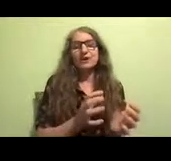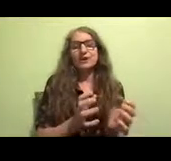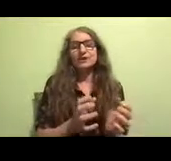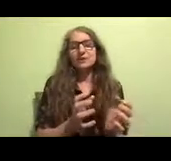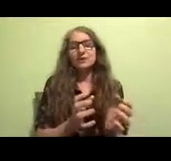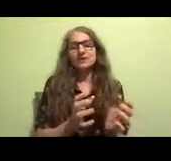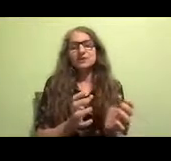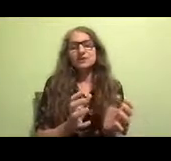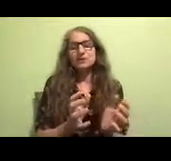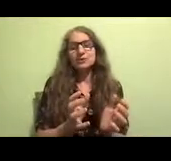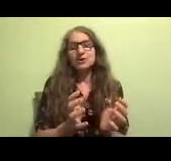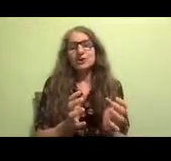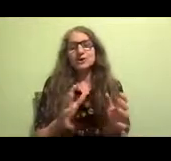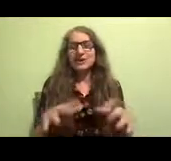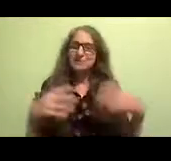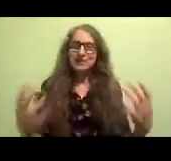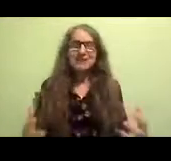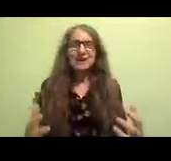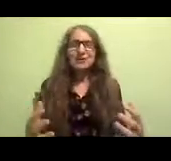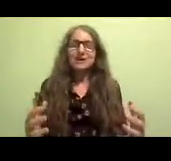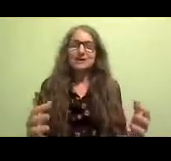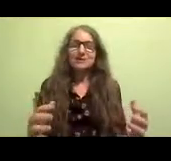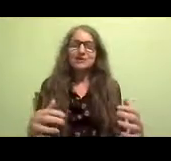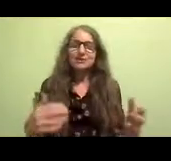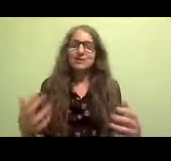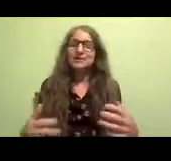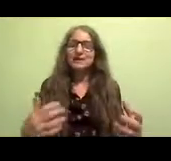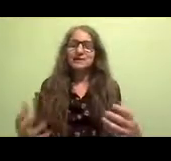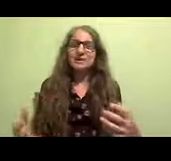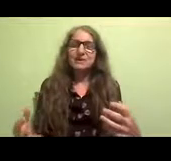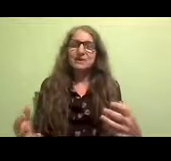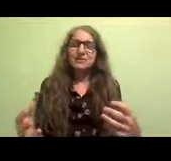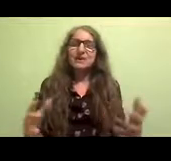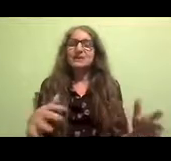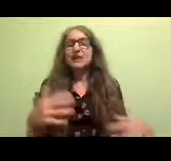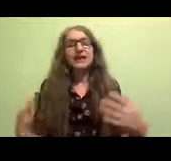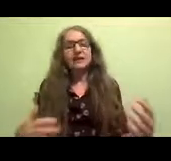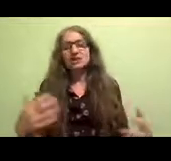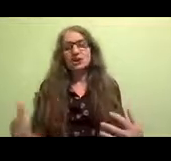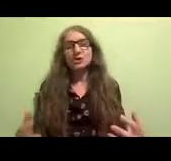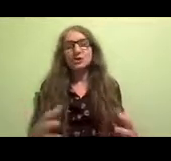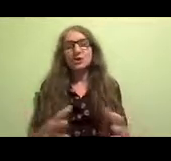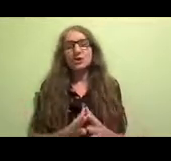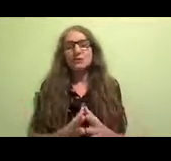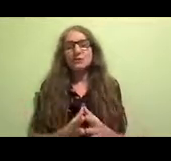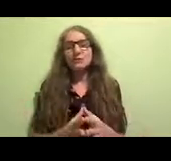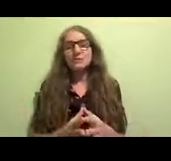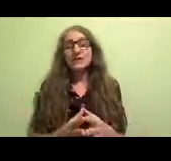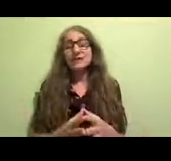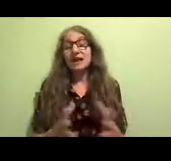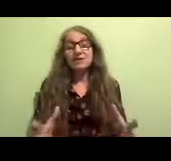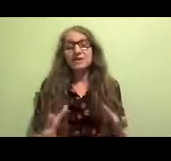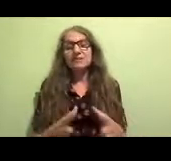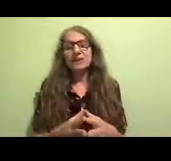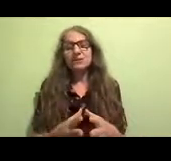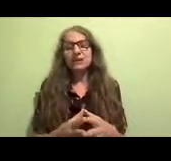ceramic artist, but also to think about the environment and what are some ways that we could design a show that would be